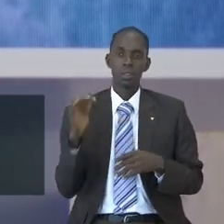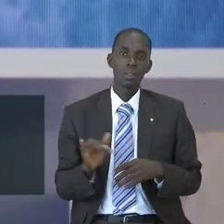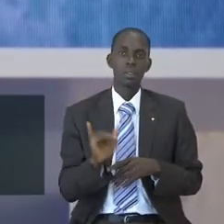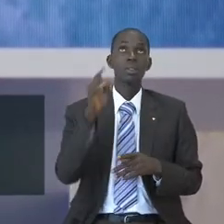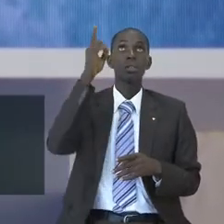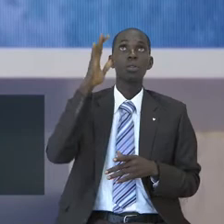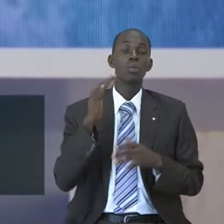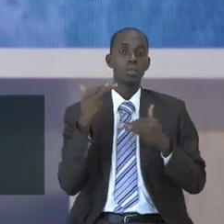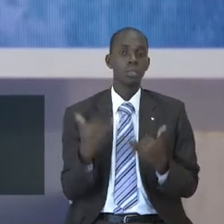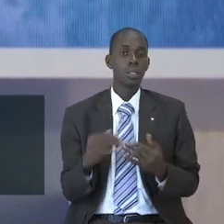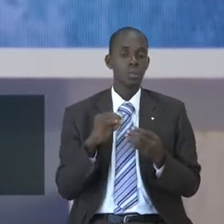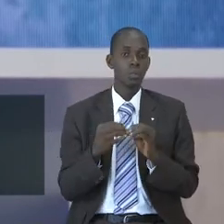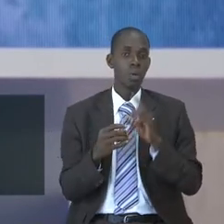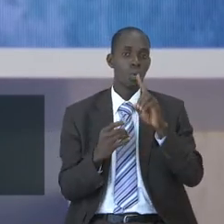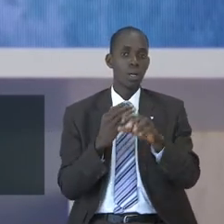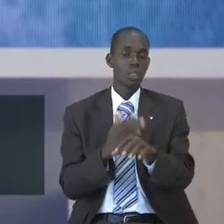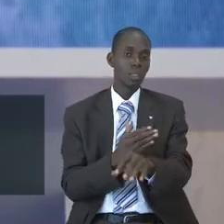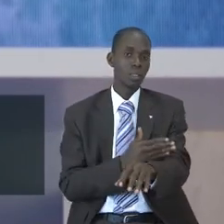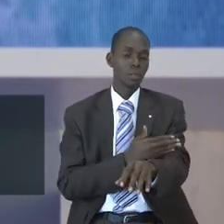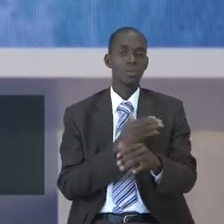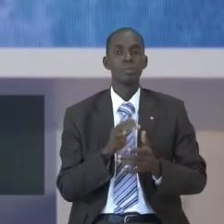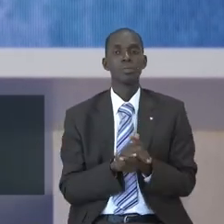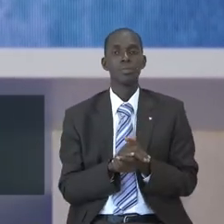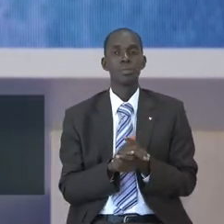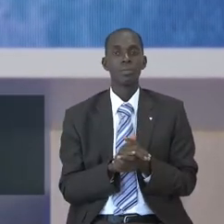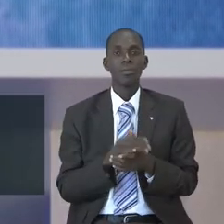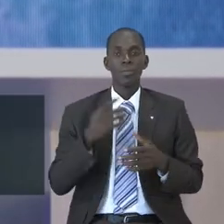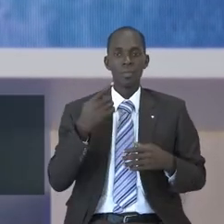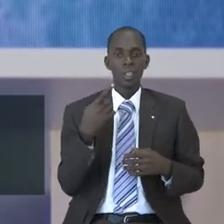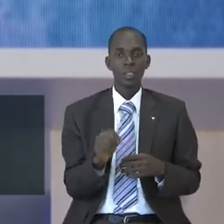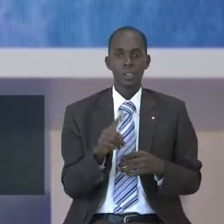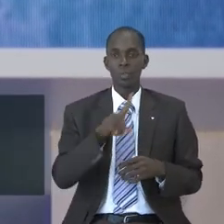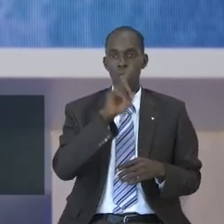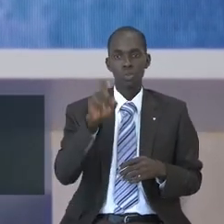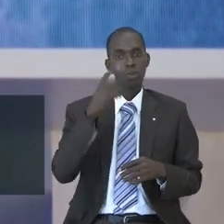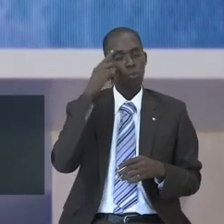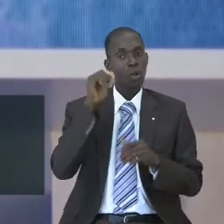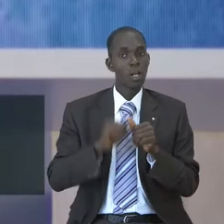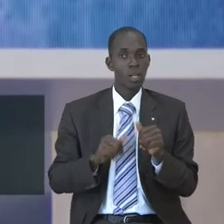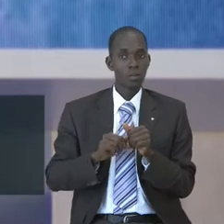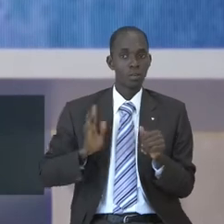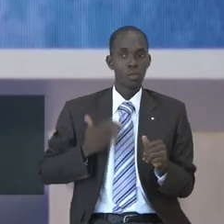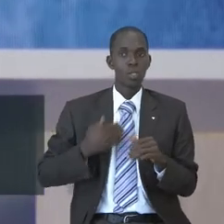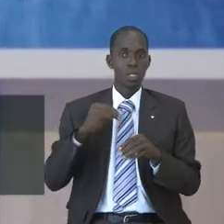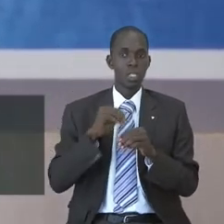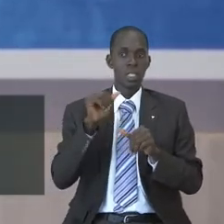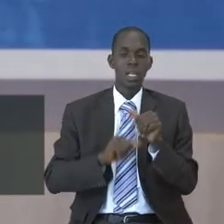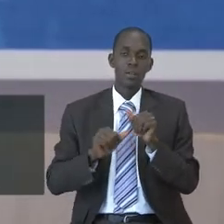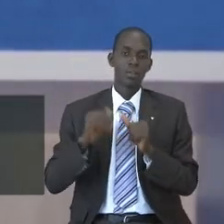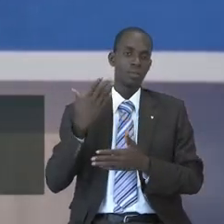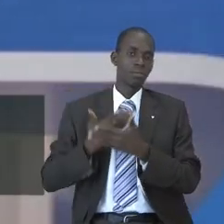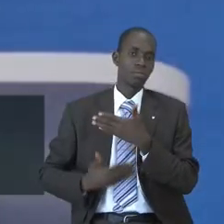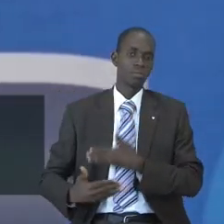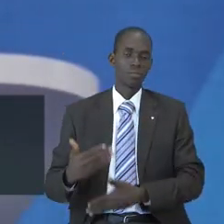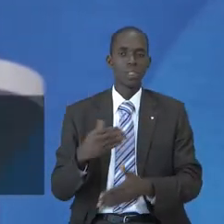number one. Number one is the question for every soul in every generation. In